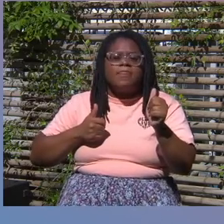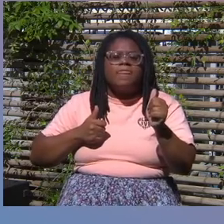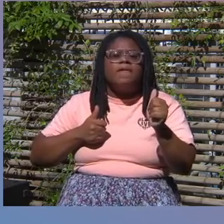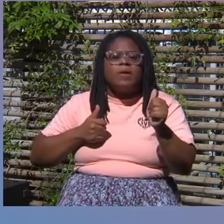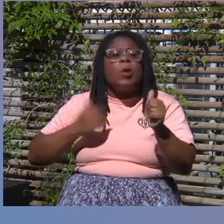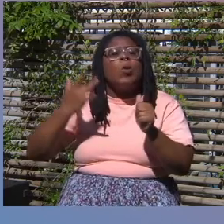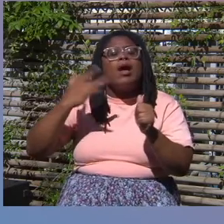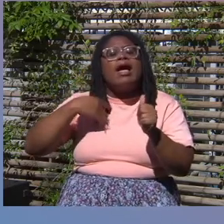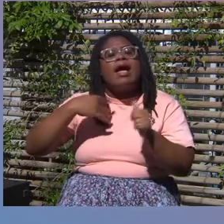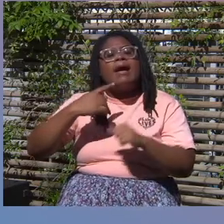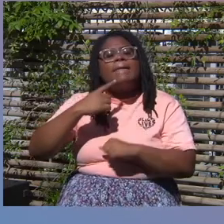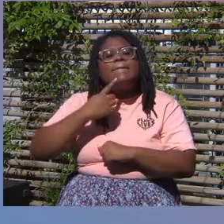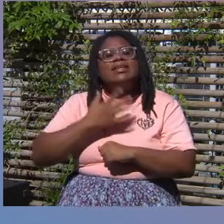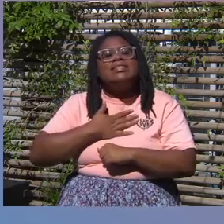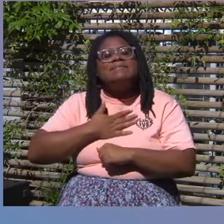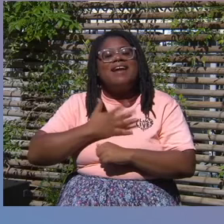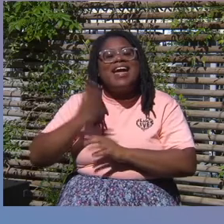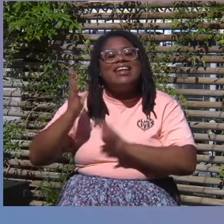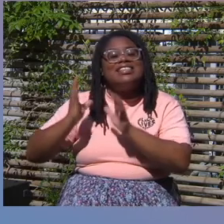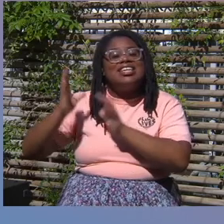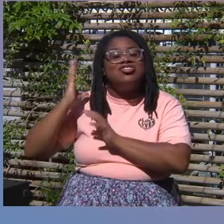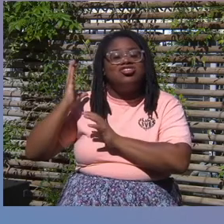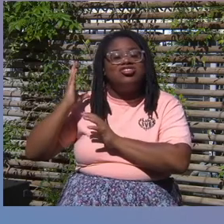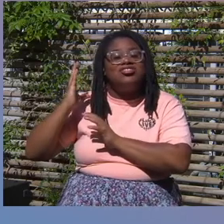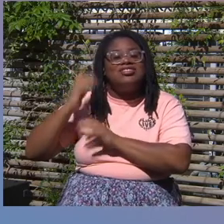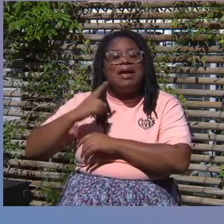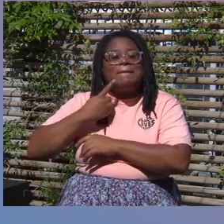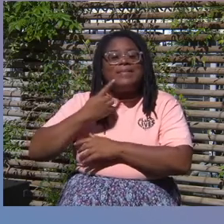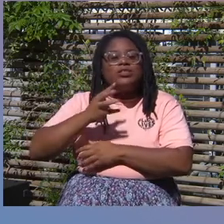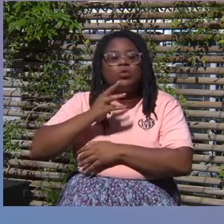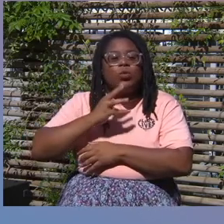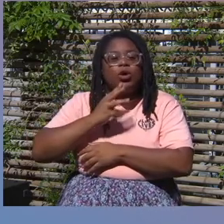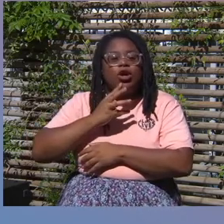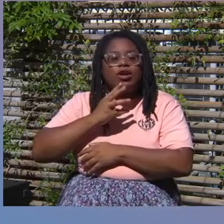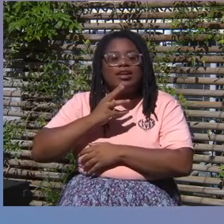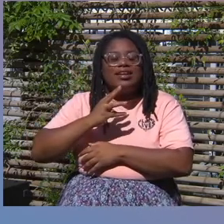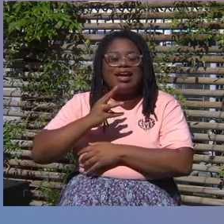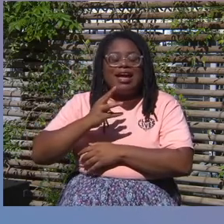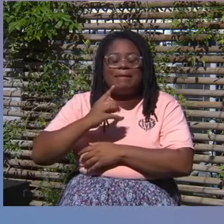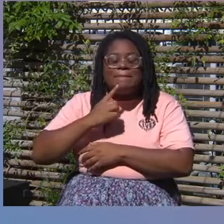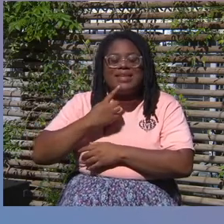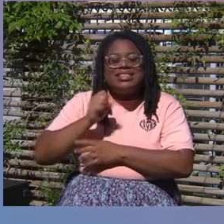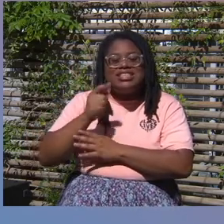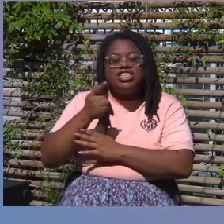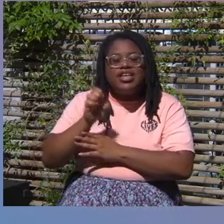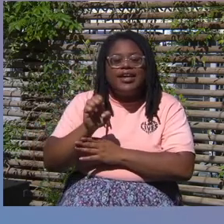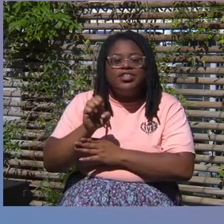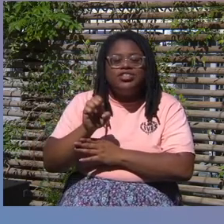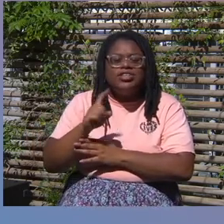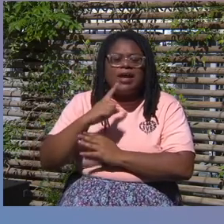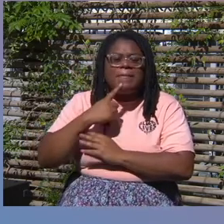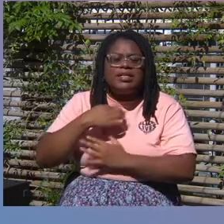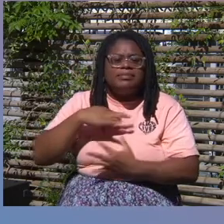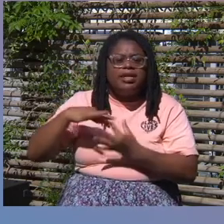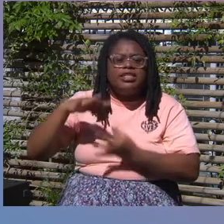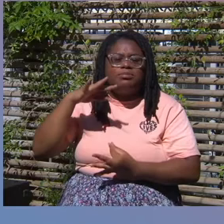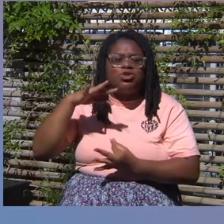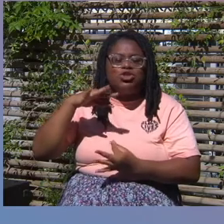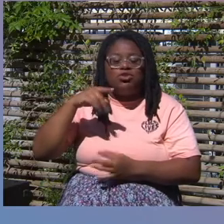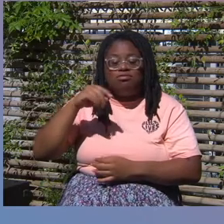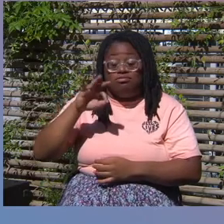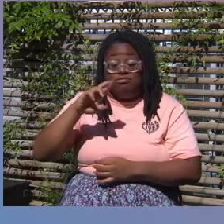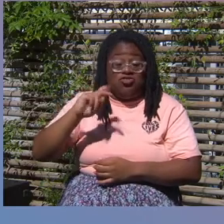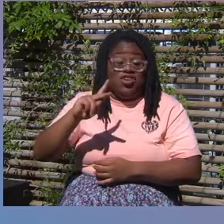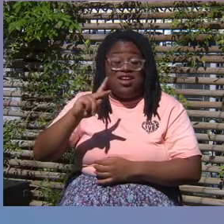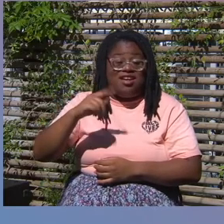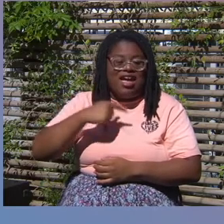because I miss my ancestors. Ooh, I miss the water. I miss the sage. I miss being a spiritual freak. And